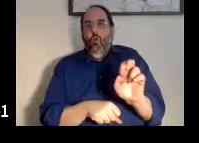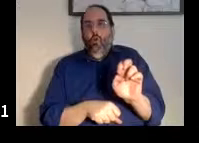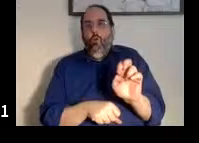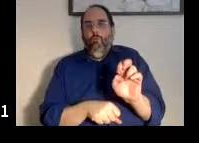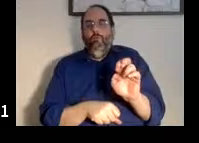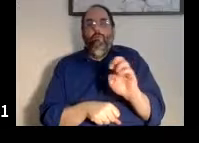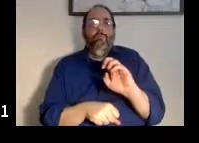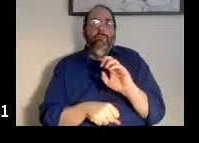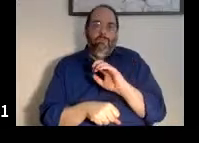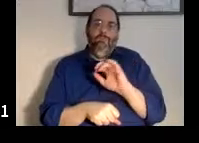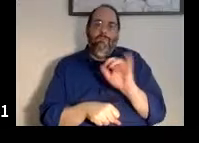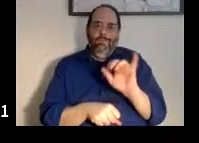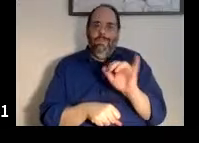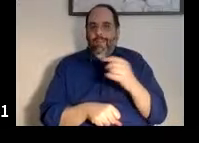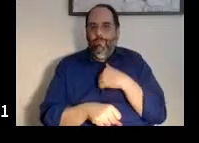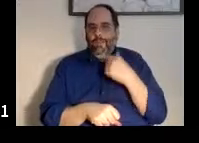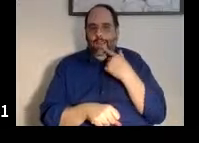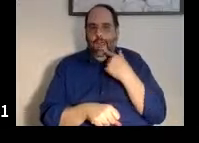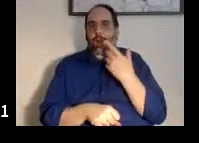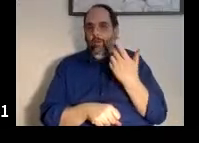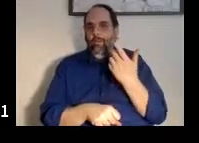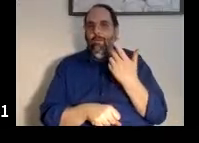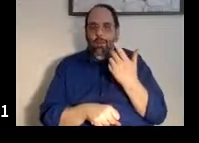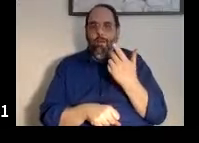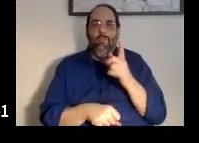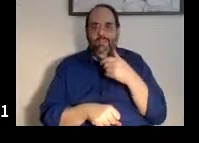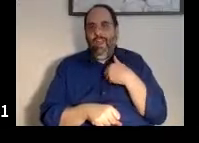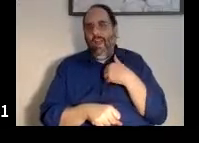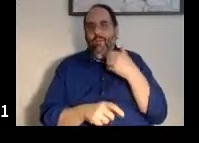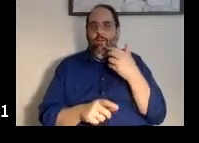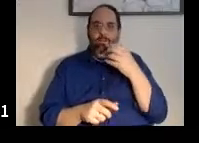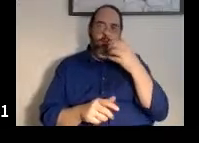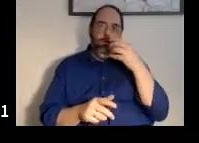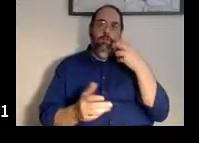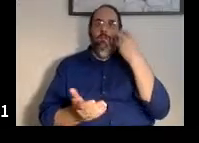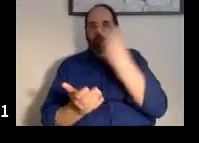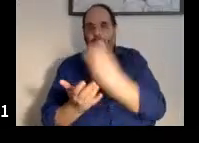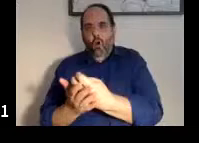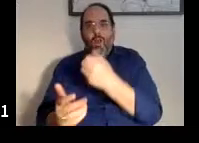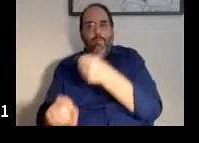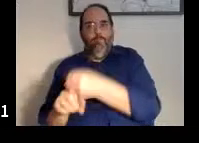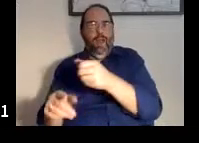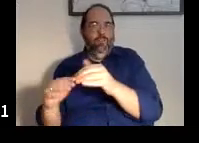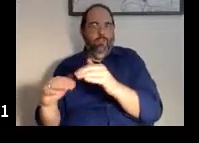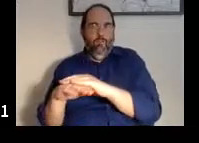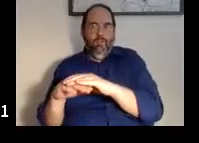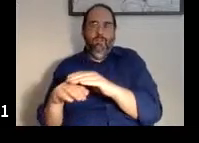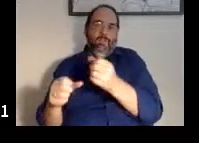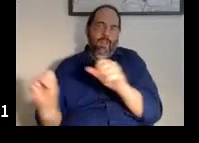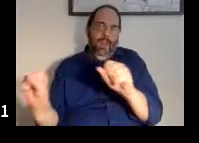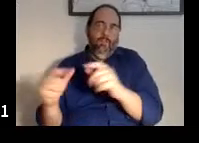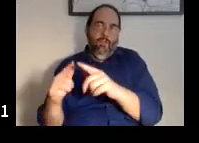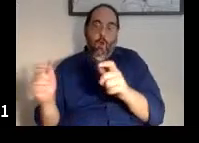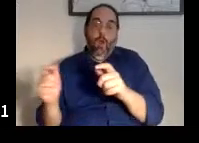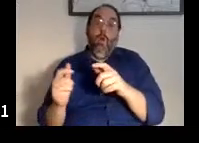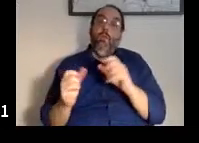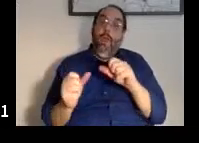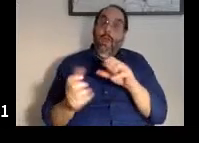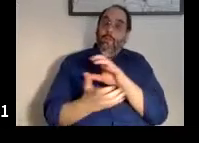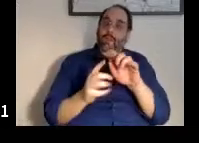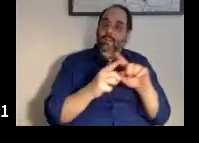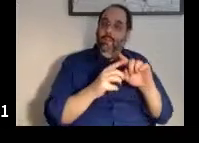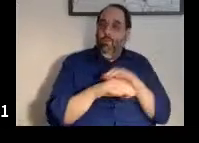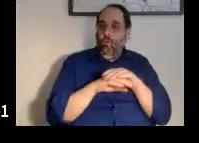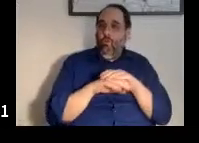authorities to make sure that there was, a fall impact surface there. But that, for the most part, yes, you could mix several different